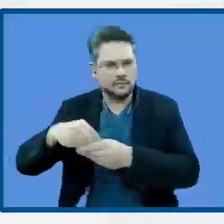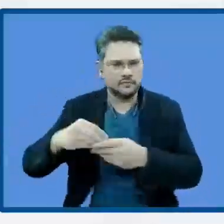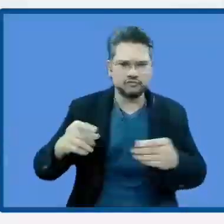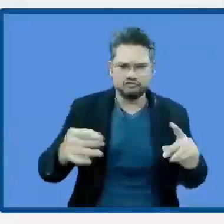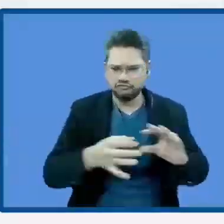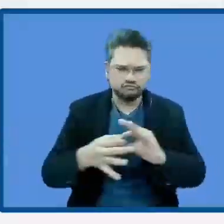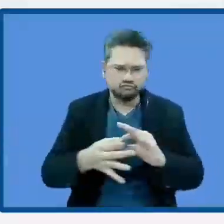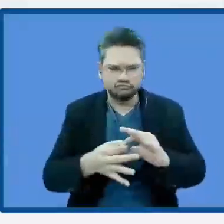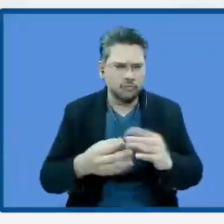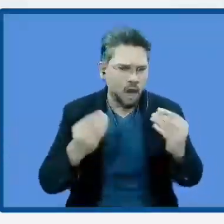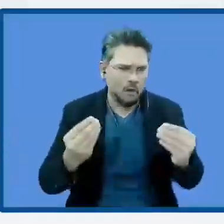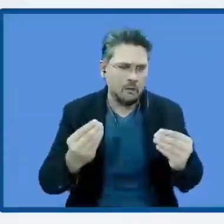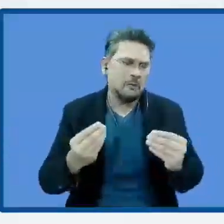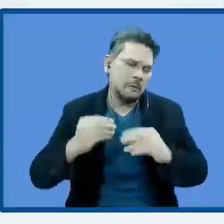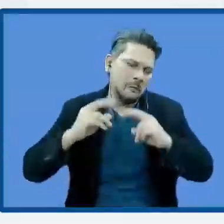from the